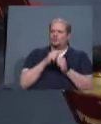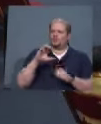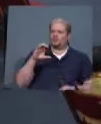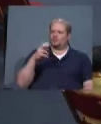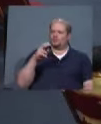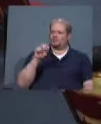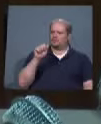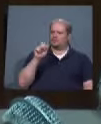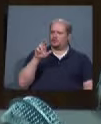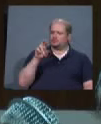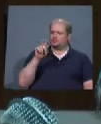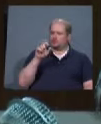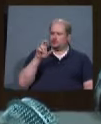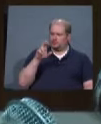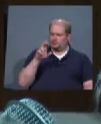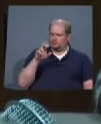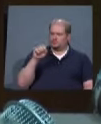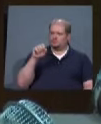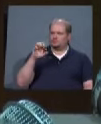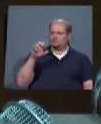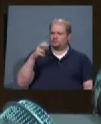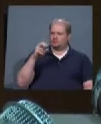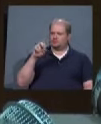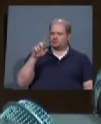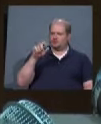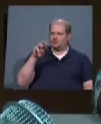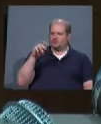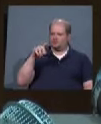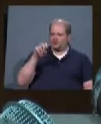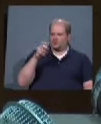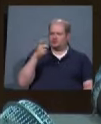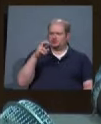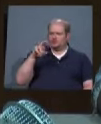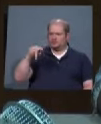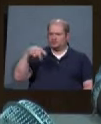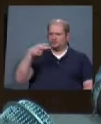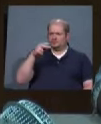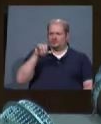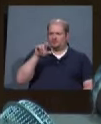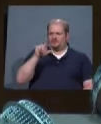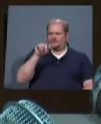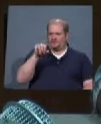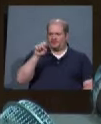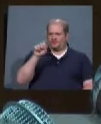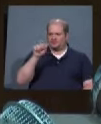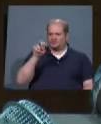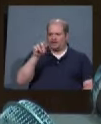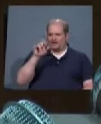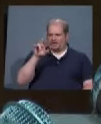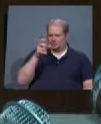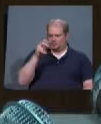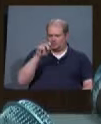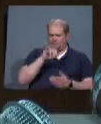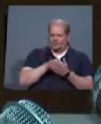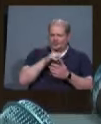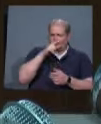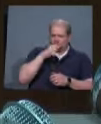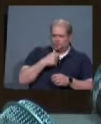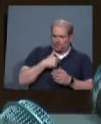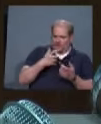charter? Yeah. Scholar Maid, I have with me also Dr. Anderson, Dr. Phyllis Anderson. That's who I want to hear